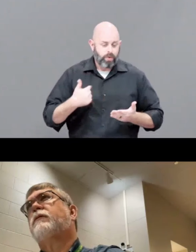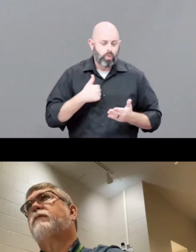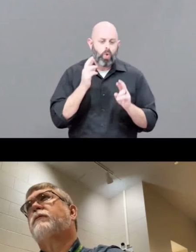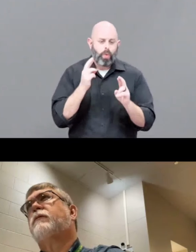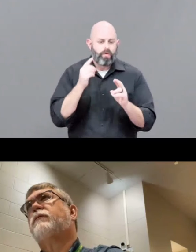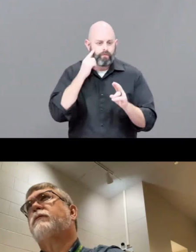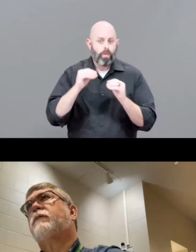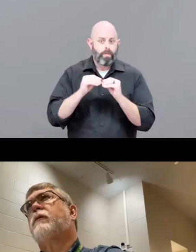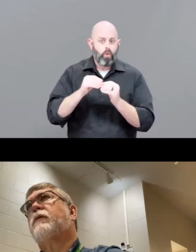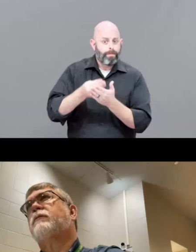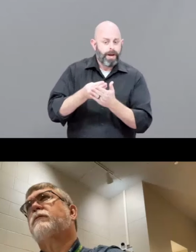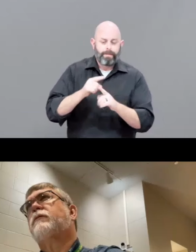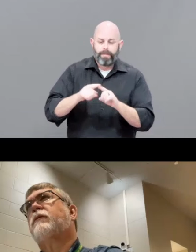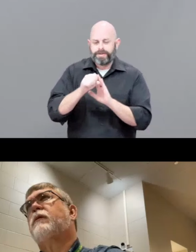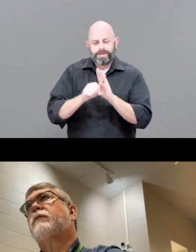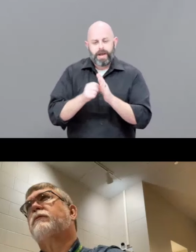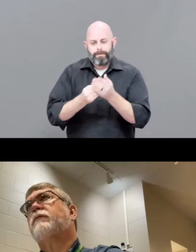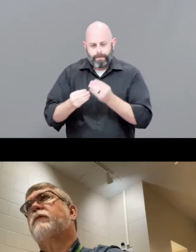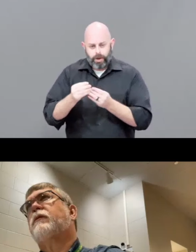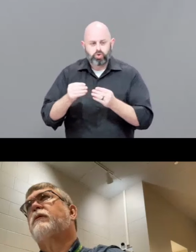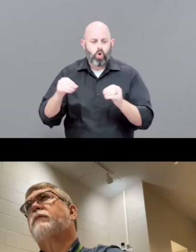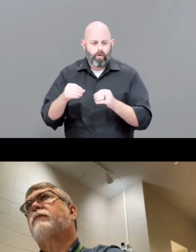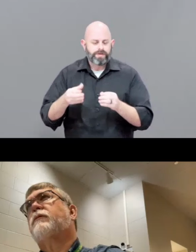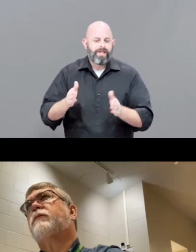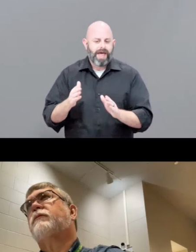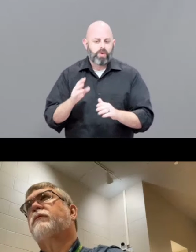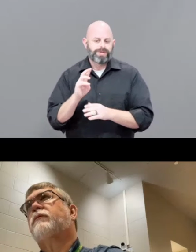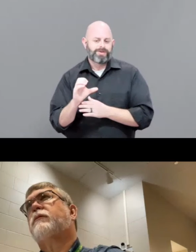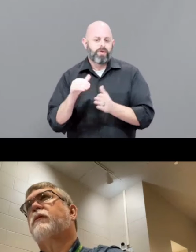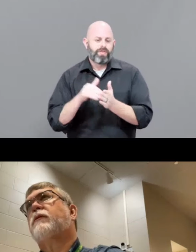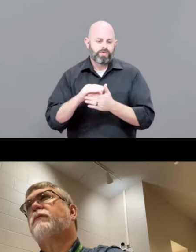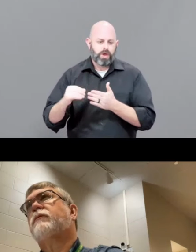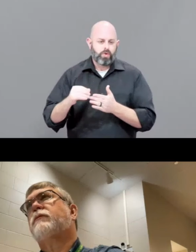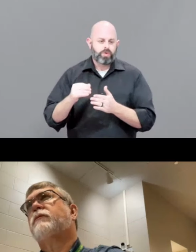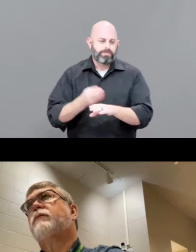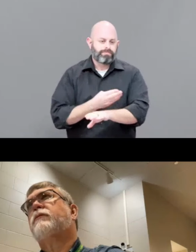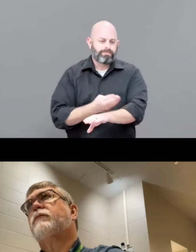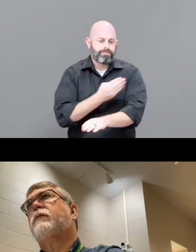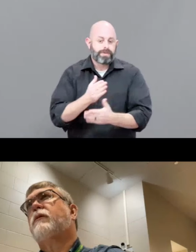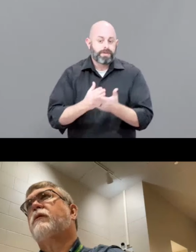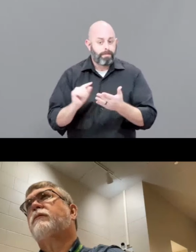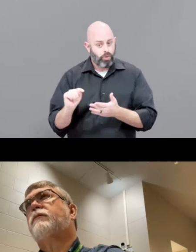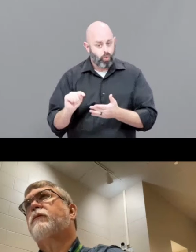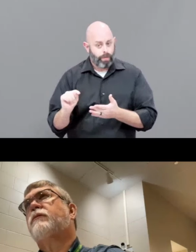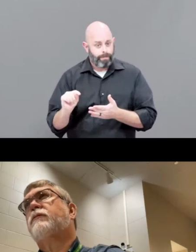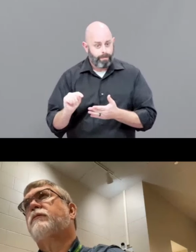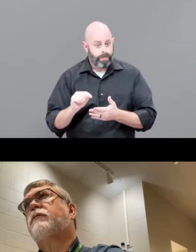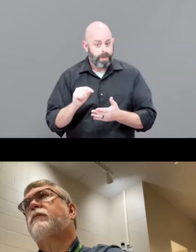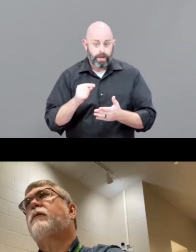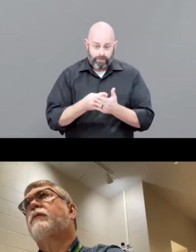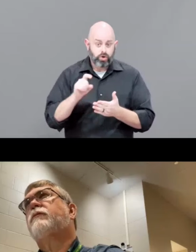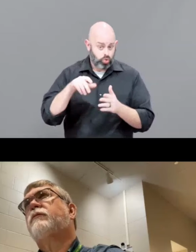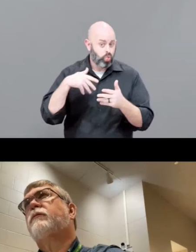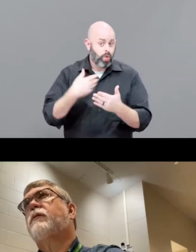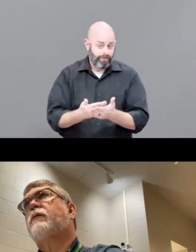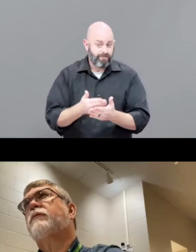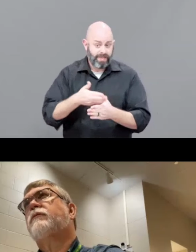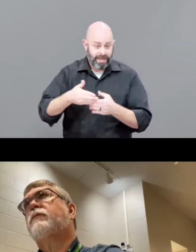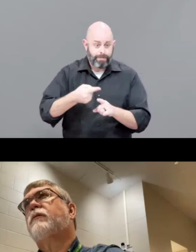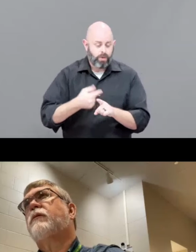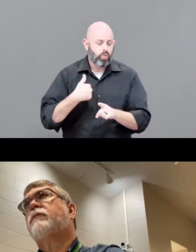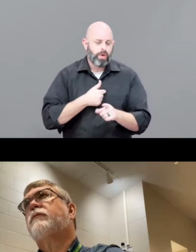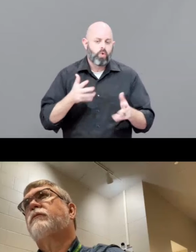for more money, but the state budget office did allow us $600,000 to upgrade some bathrooms. The funding should be here end of the month, and we've gone